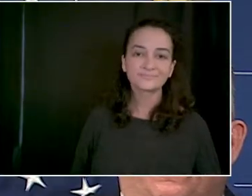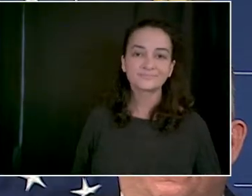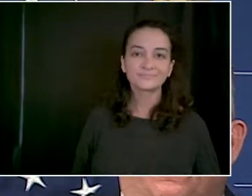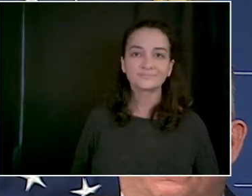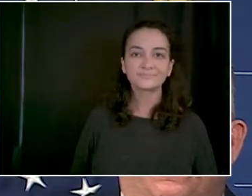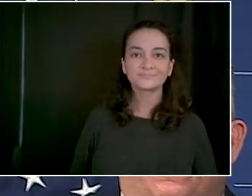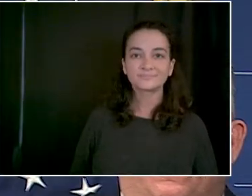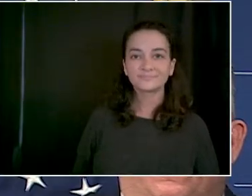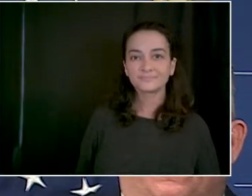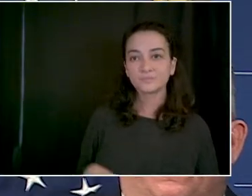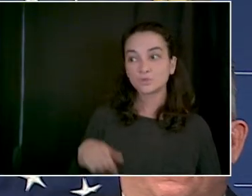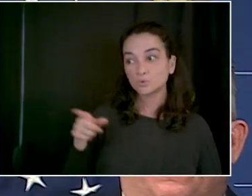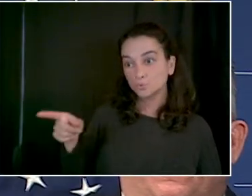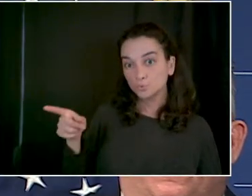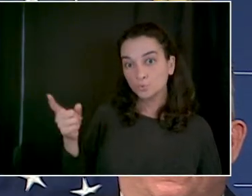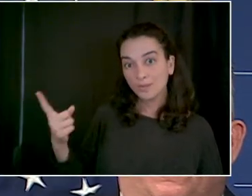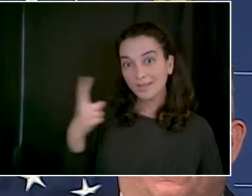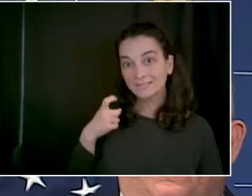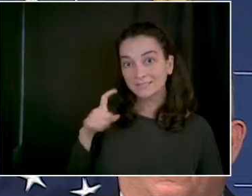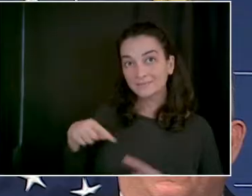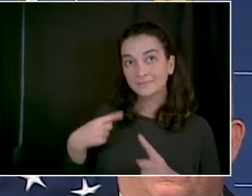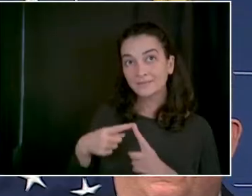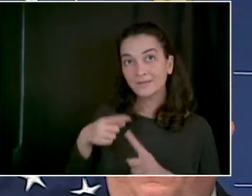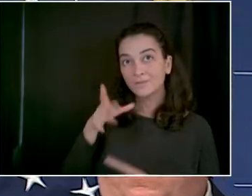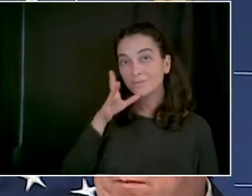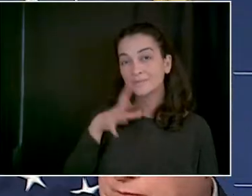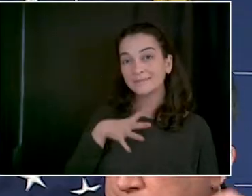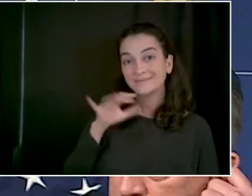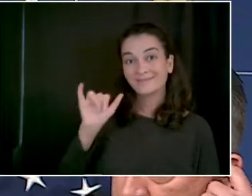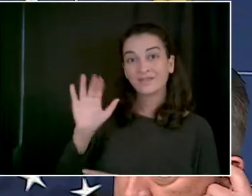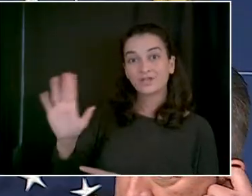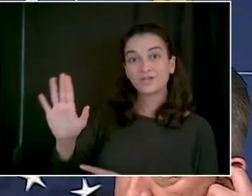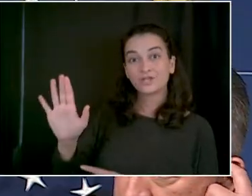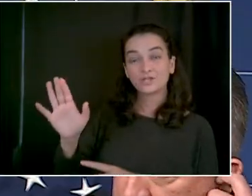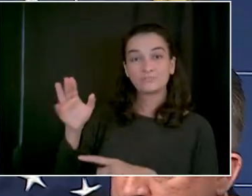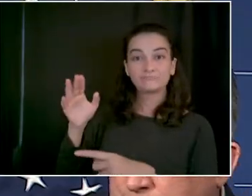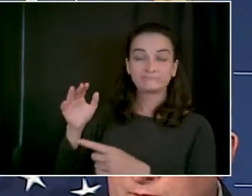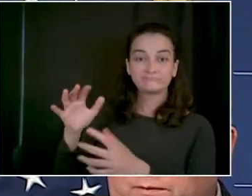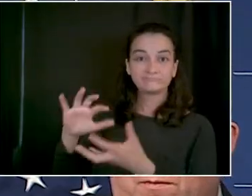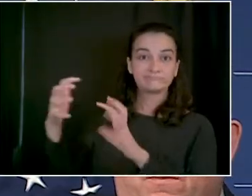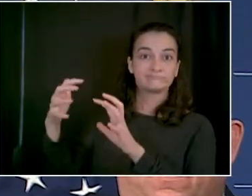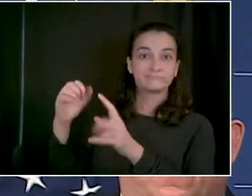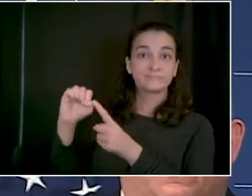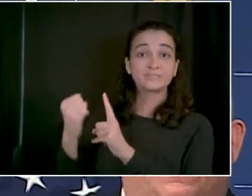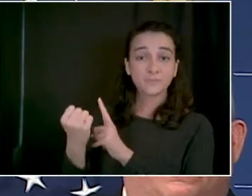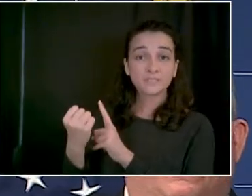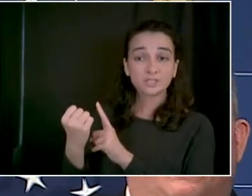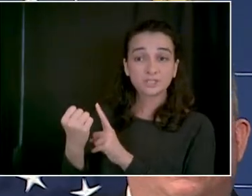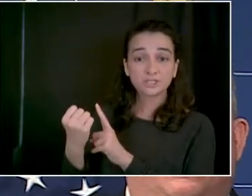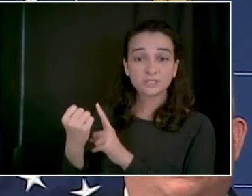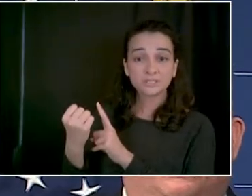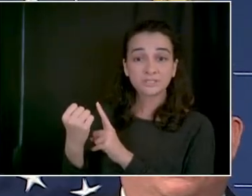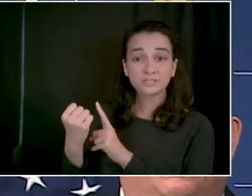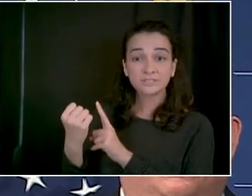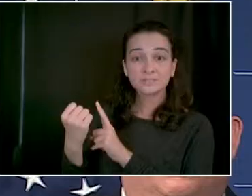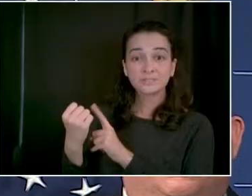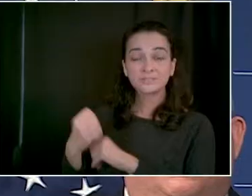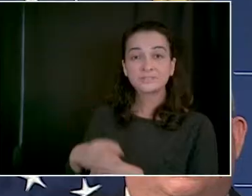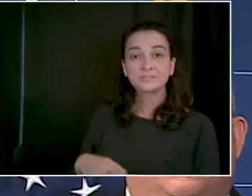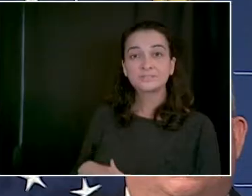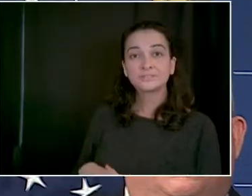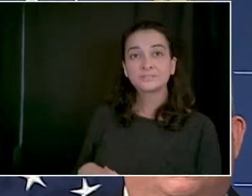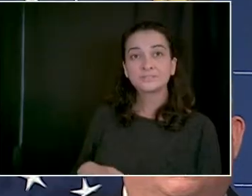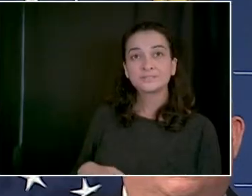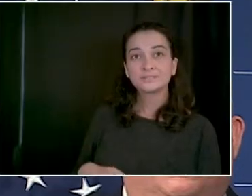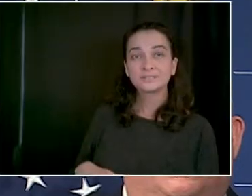asking about, the member said that they were seeking information on this person